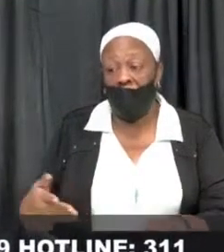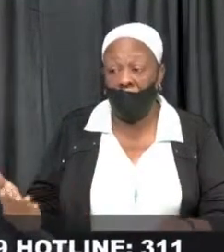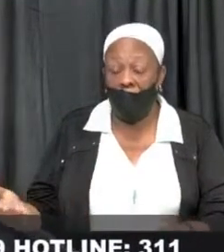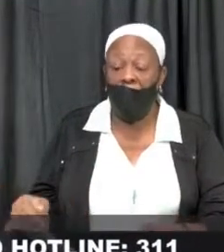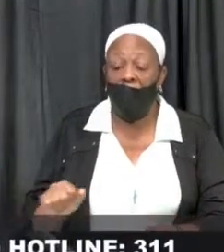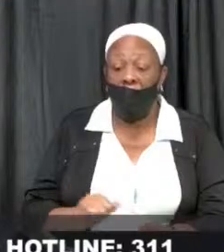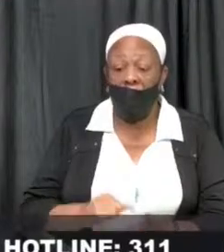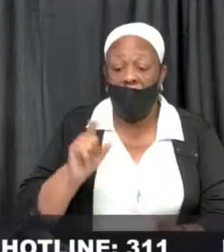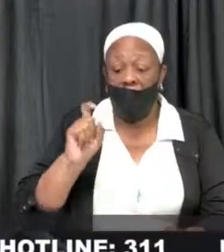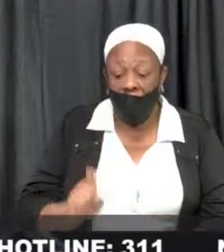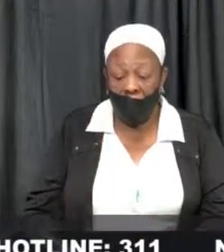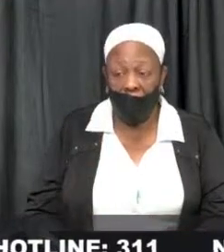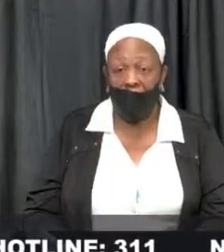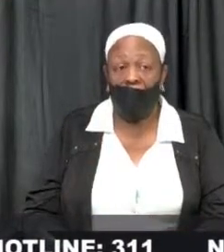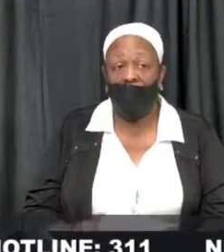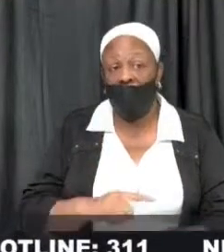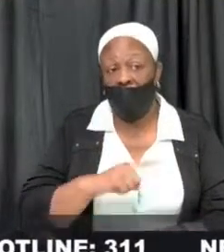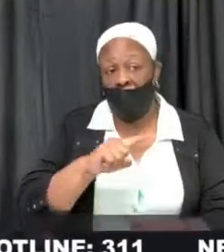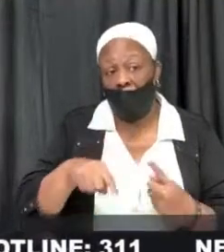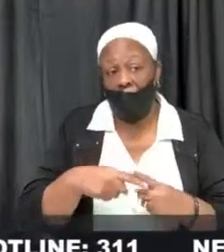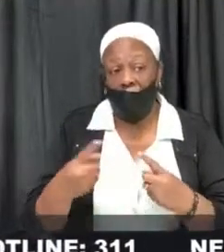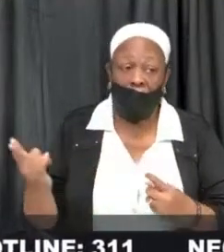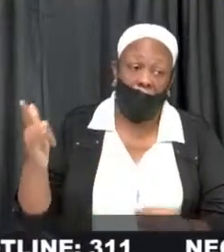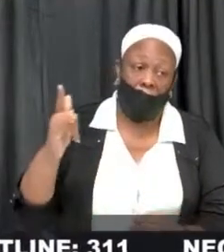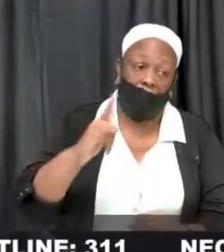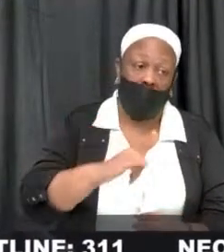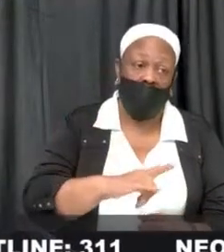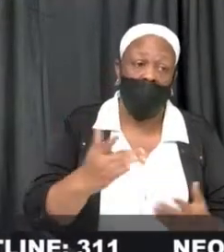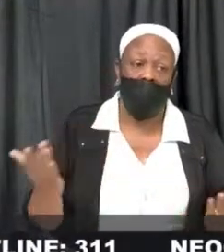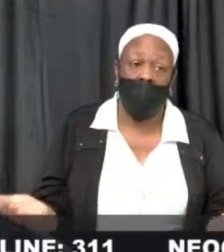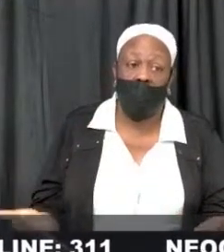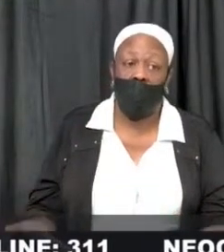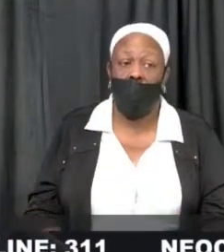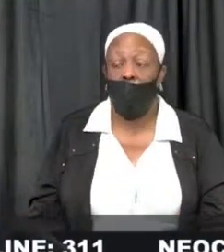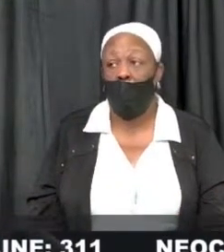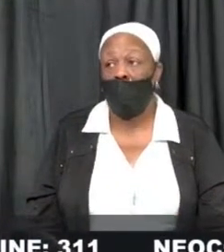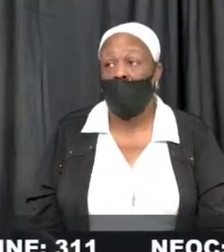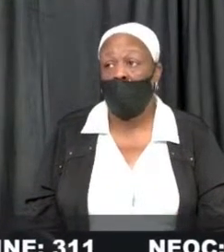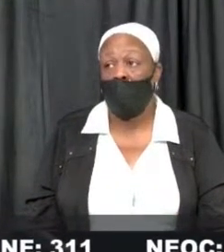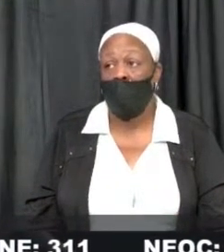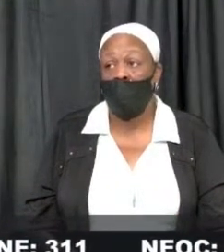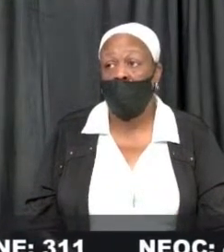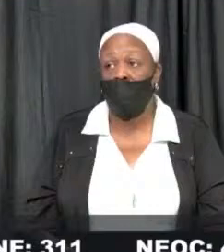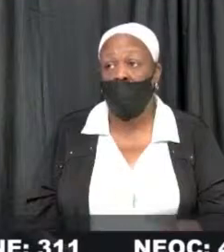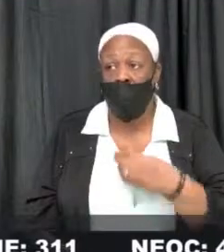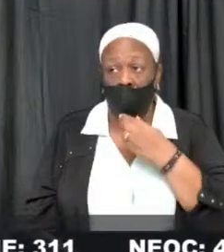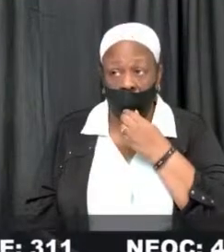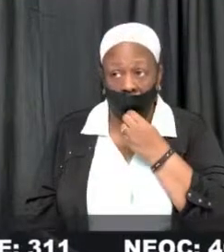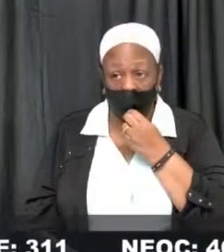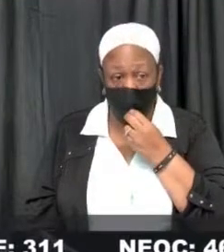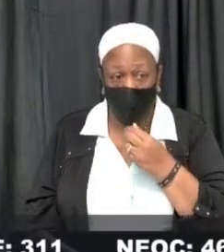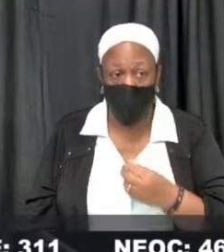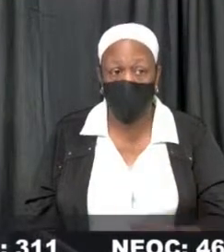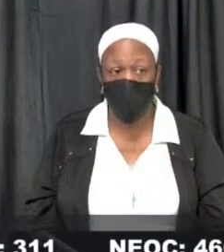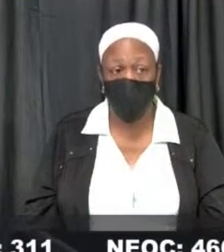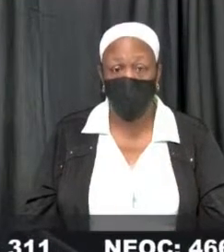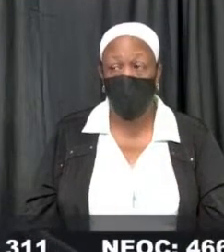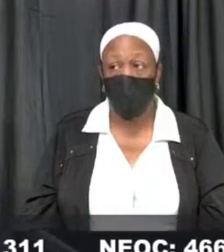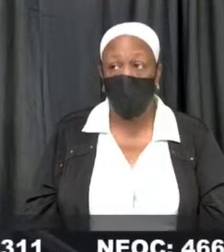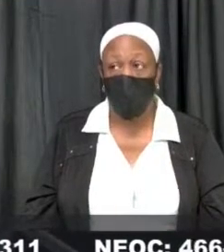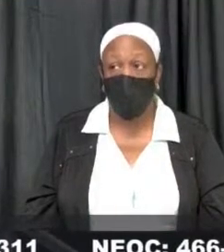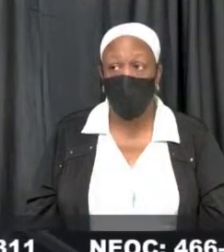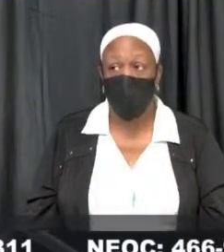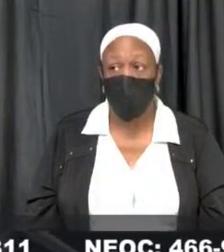would be required. A critical area that we're also looking at is the medium to long-term